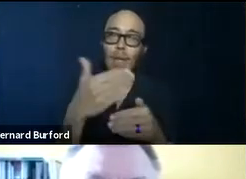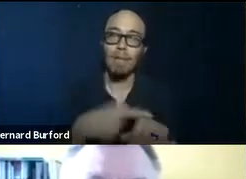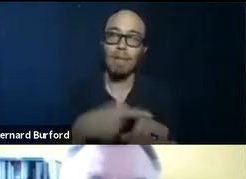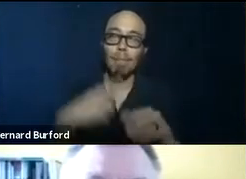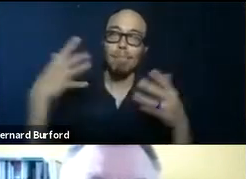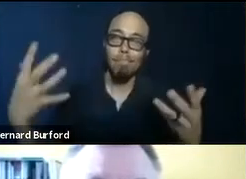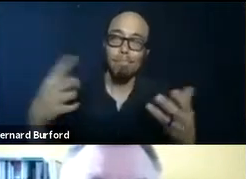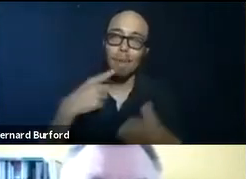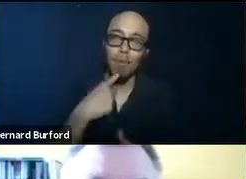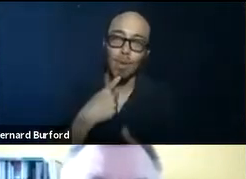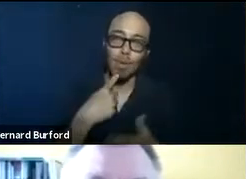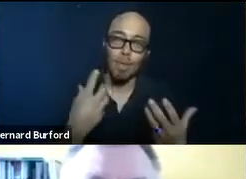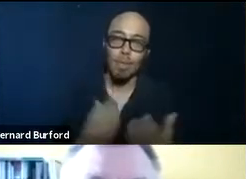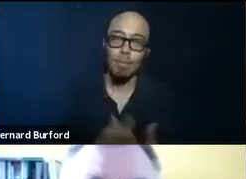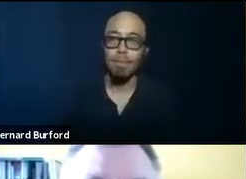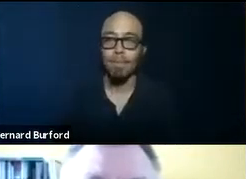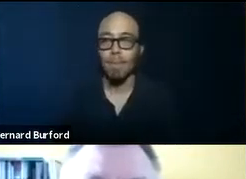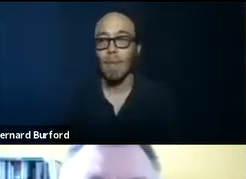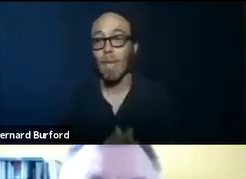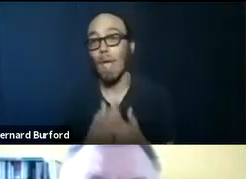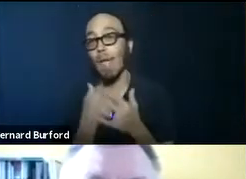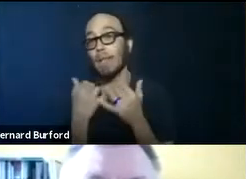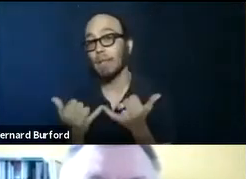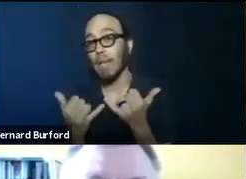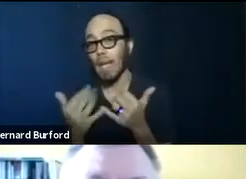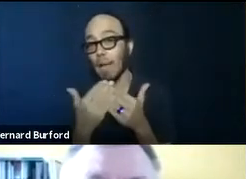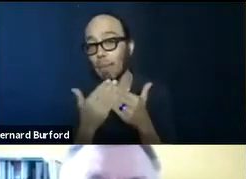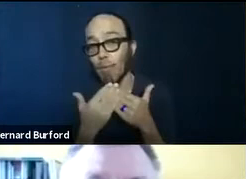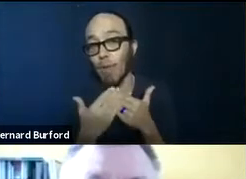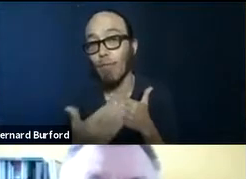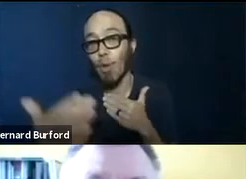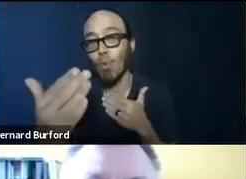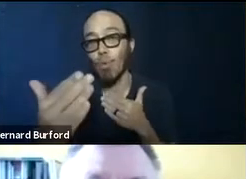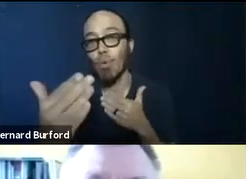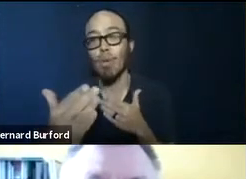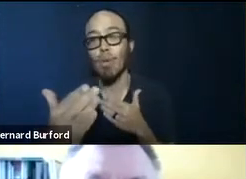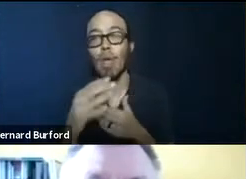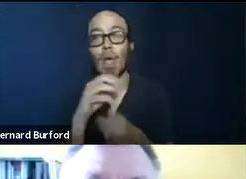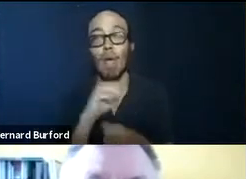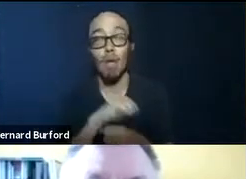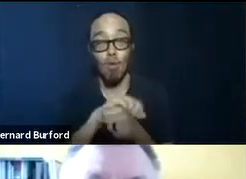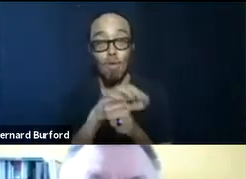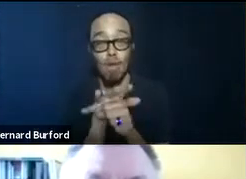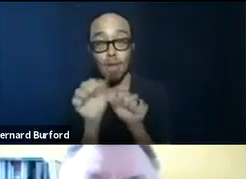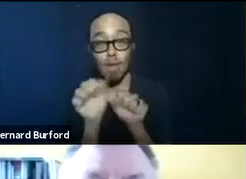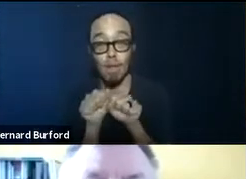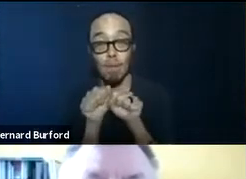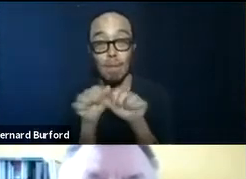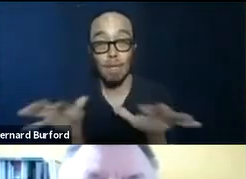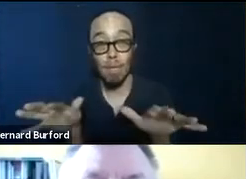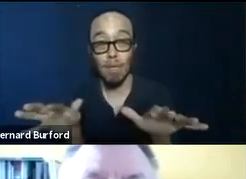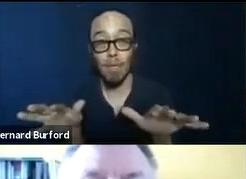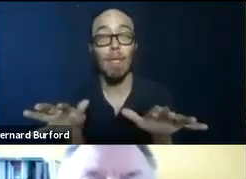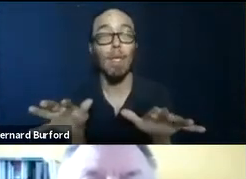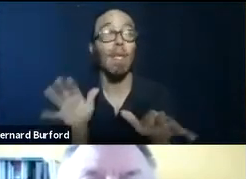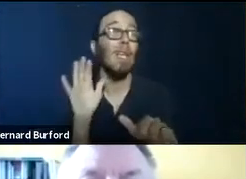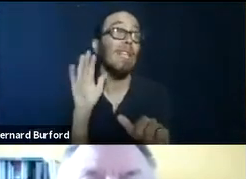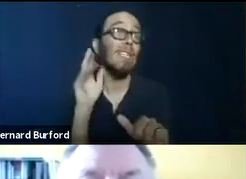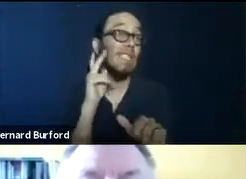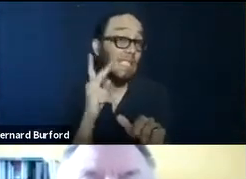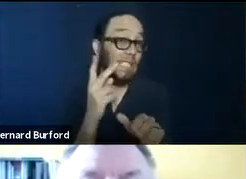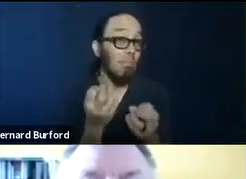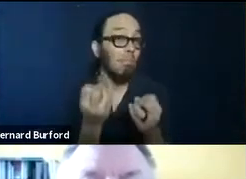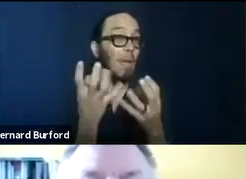unfortunately. As of today, the COVID-19 pandemic, we have seen many countries